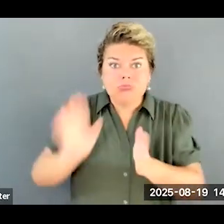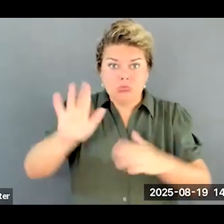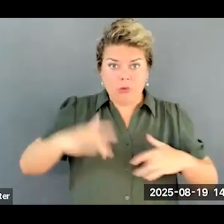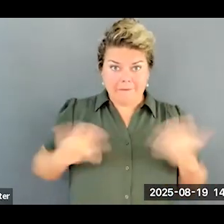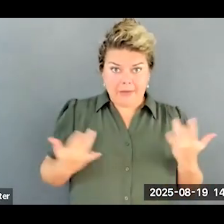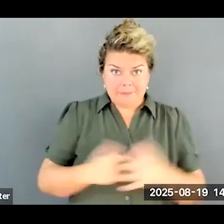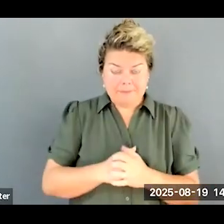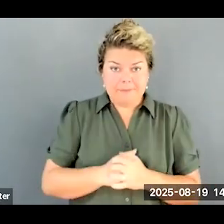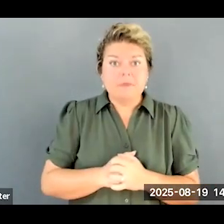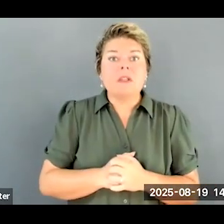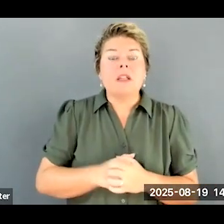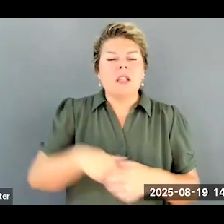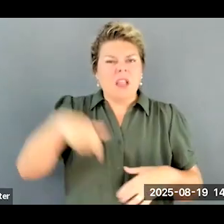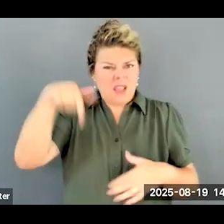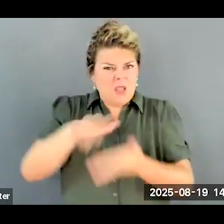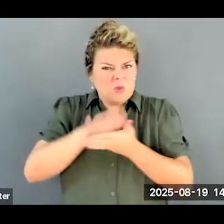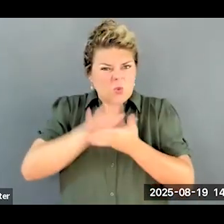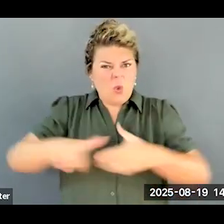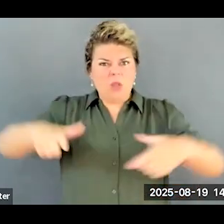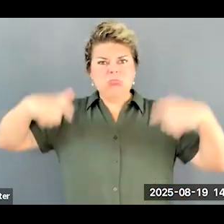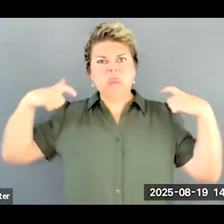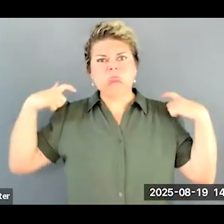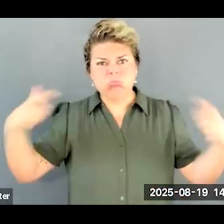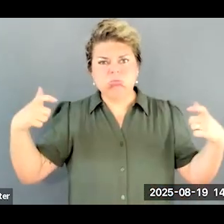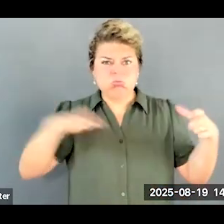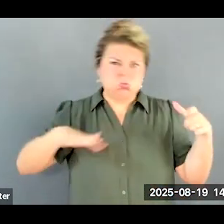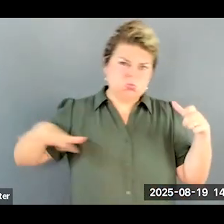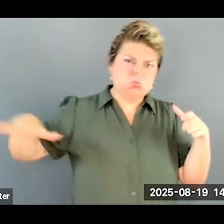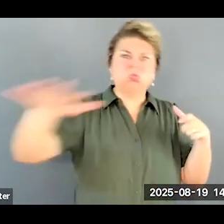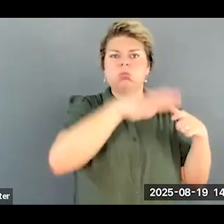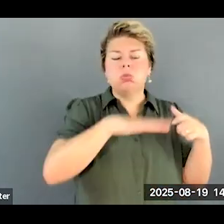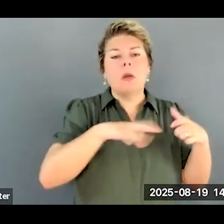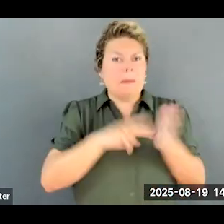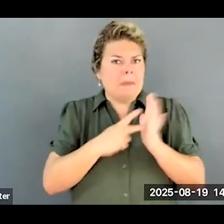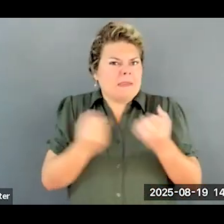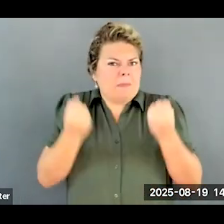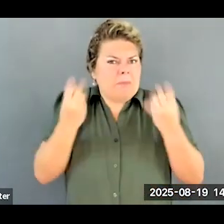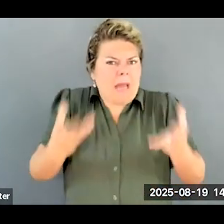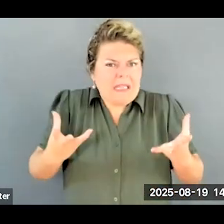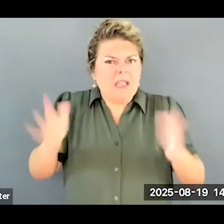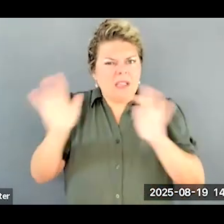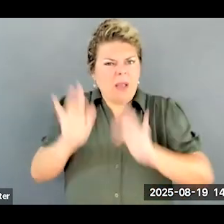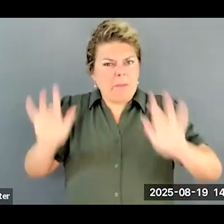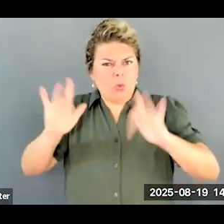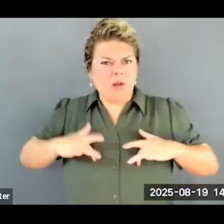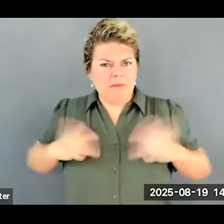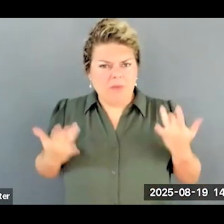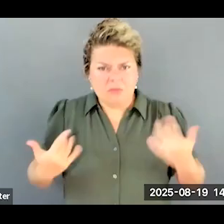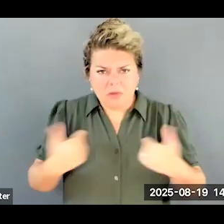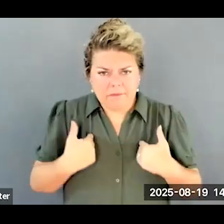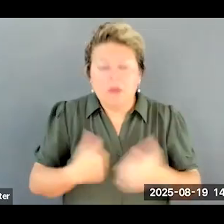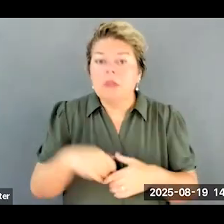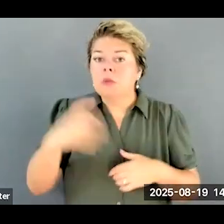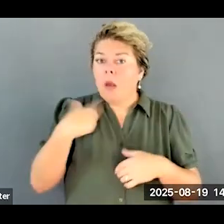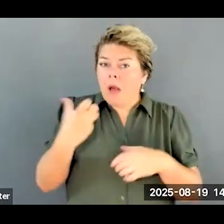So, as we're on a large campus, much of this would be completed digitally. So, we're going to talk about how we can plan an accessible